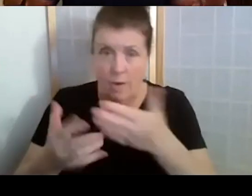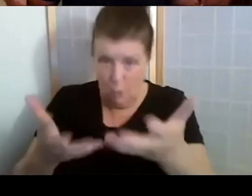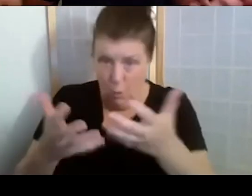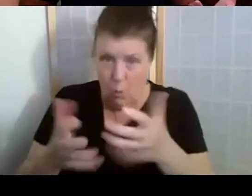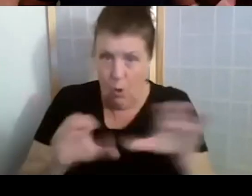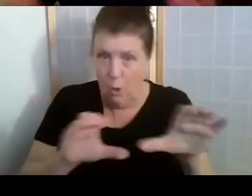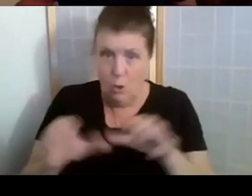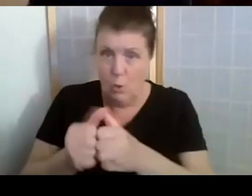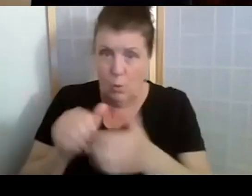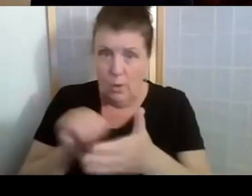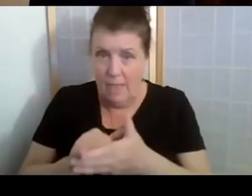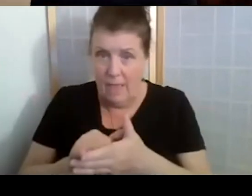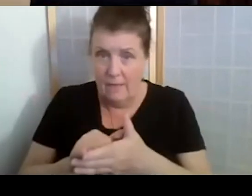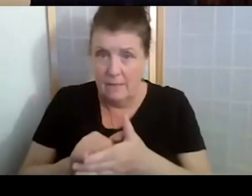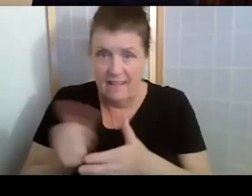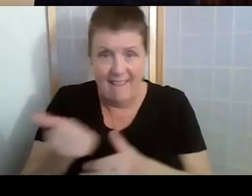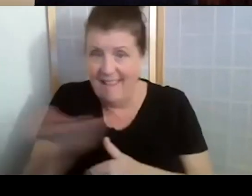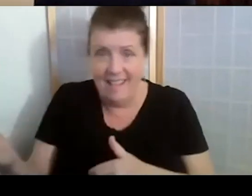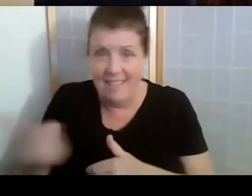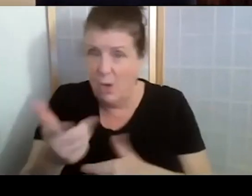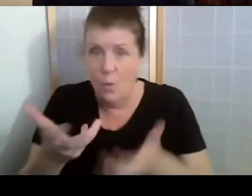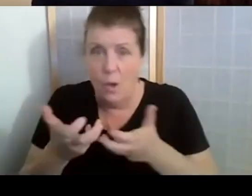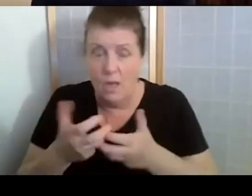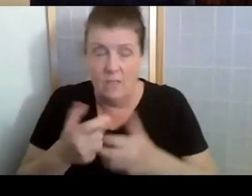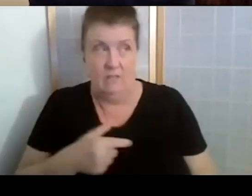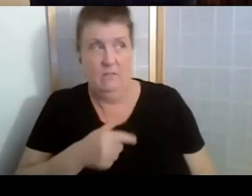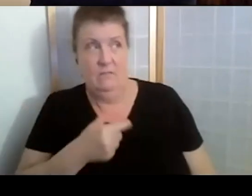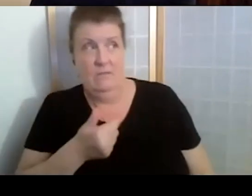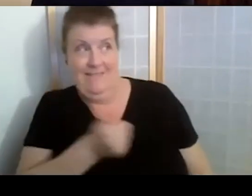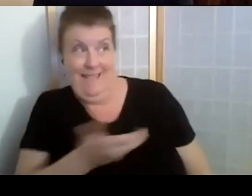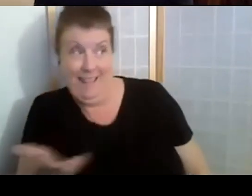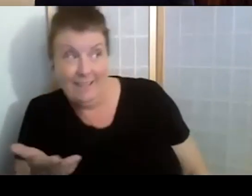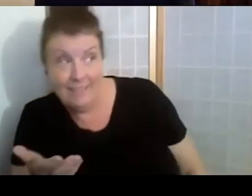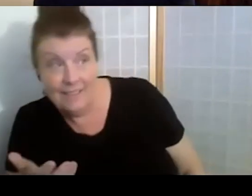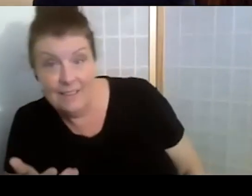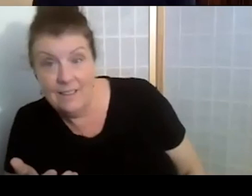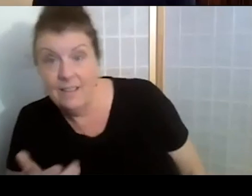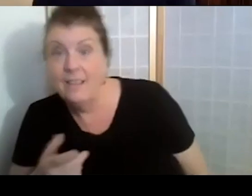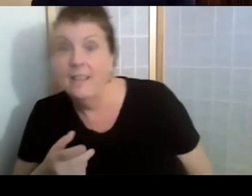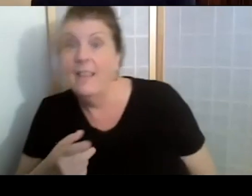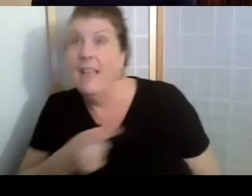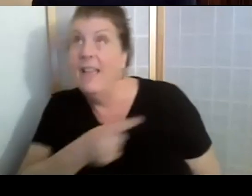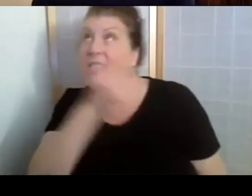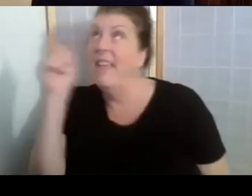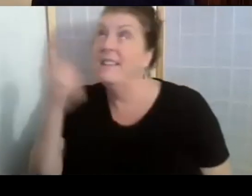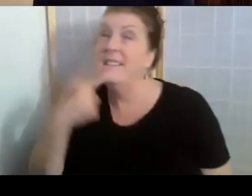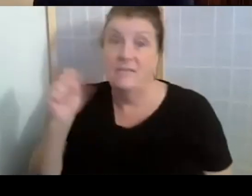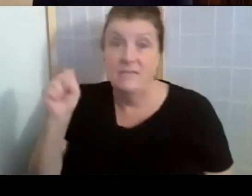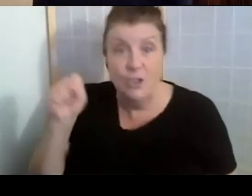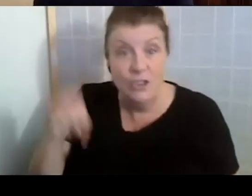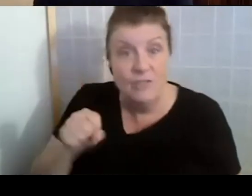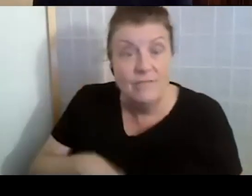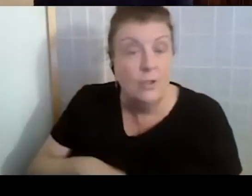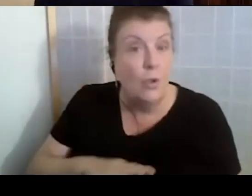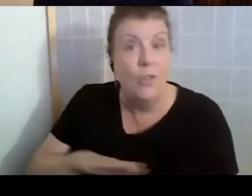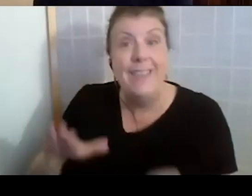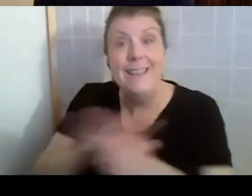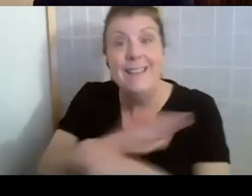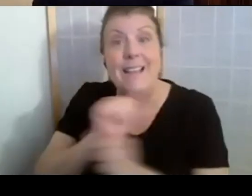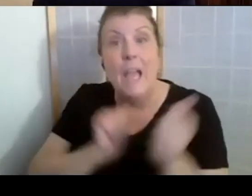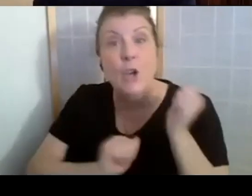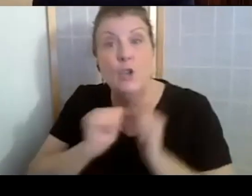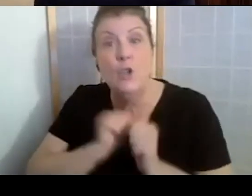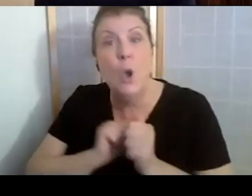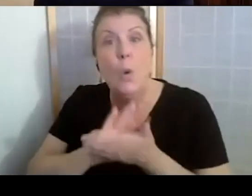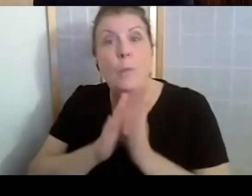And I just said anything, and they said sure. And so the entire show became a, you know, sort of a test